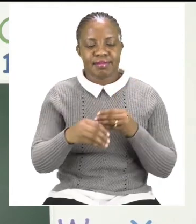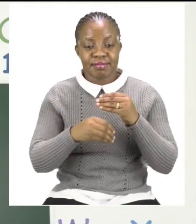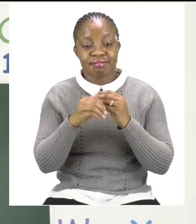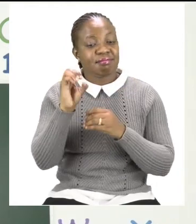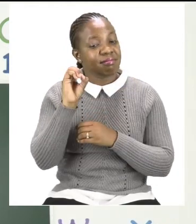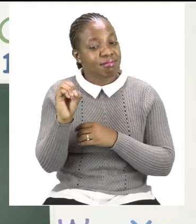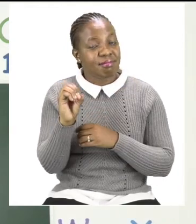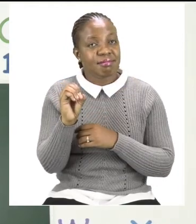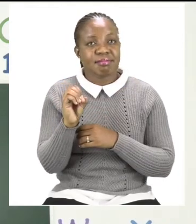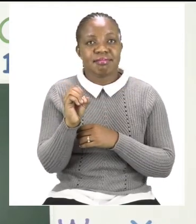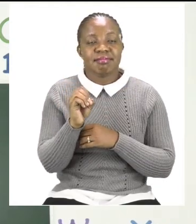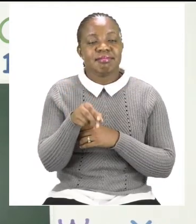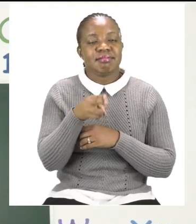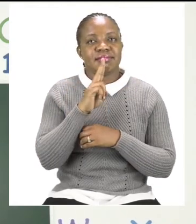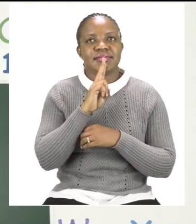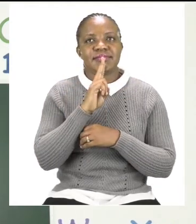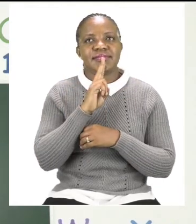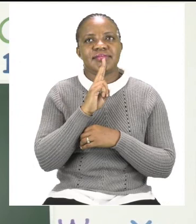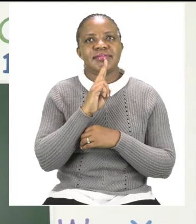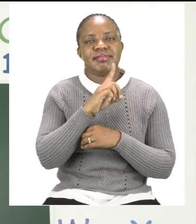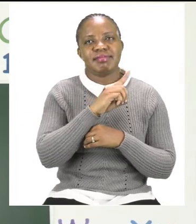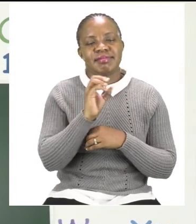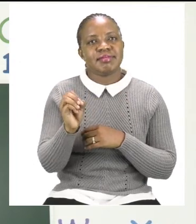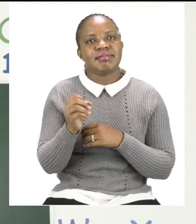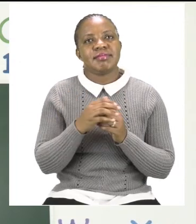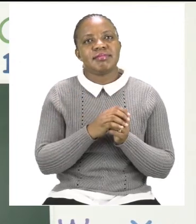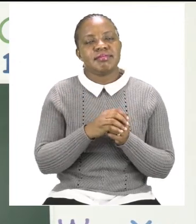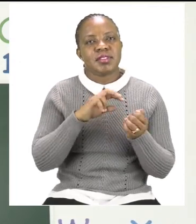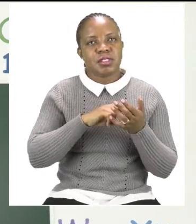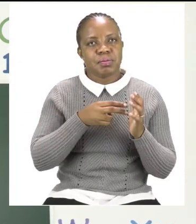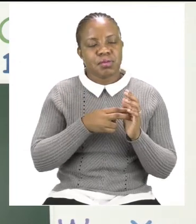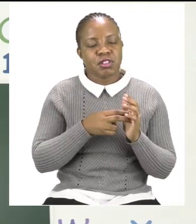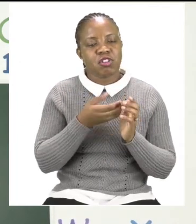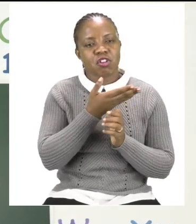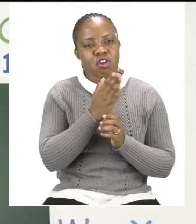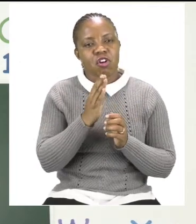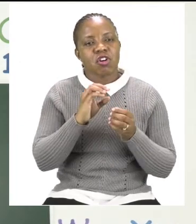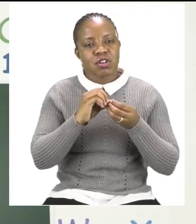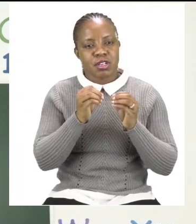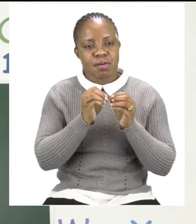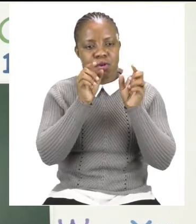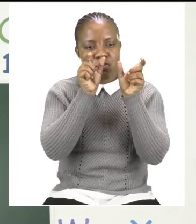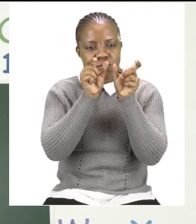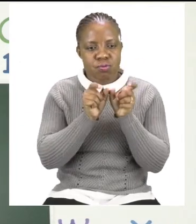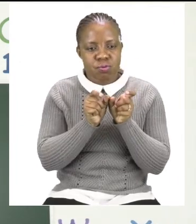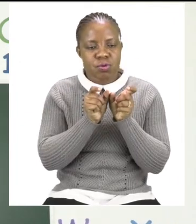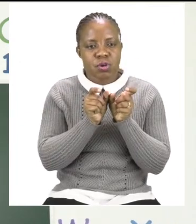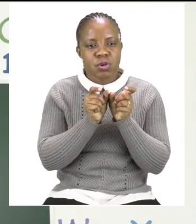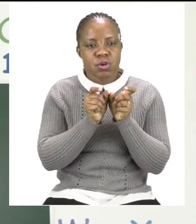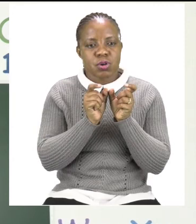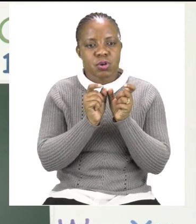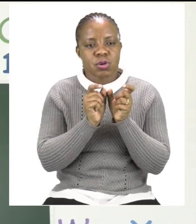plus 0 equals 10. Have fun. Take your time. Remember the rules of